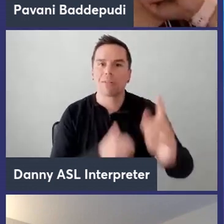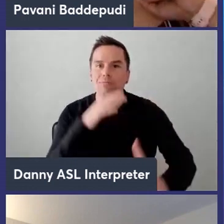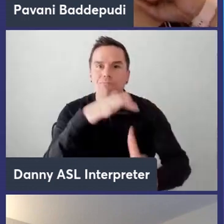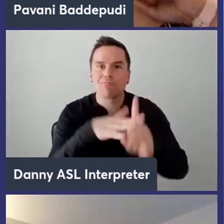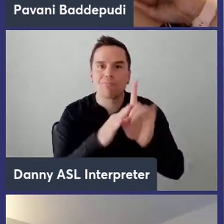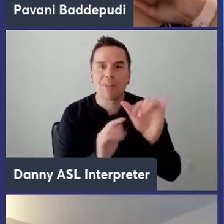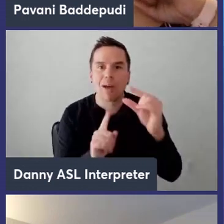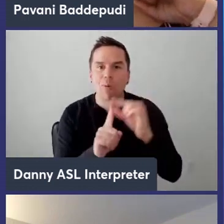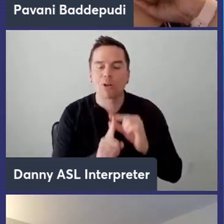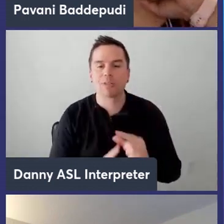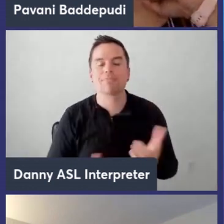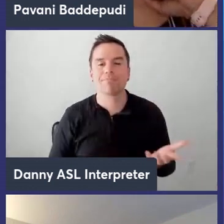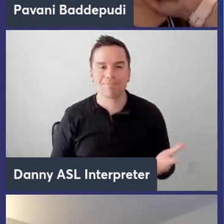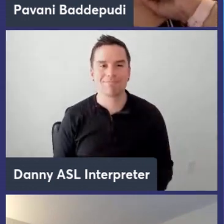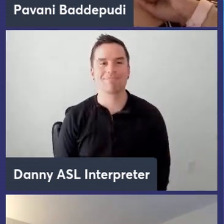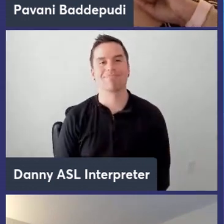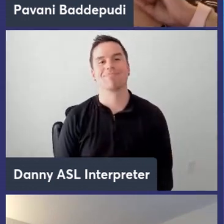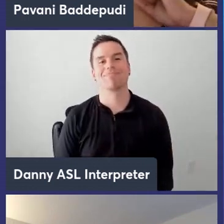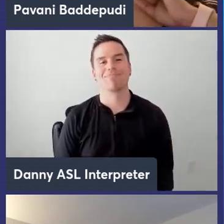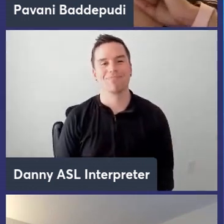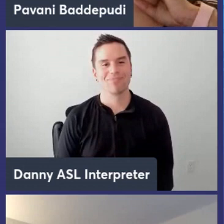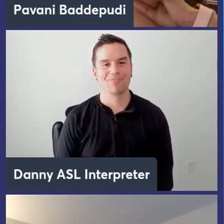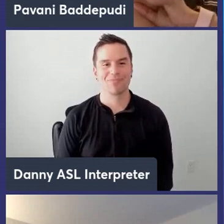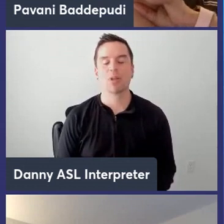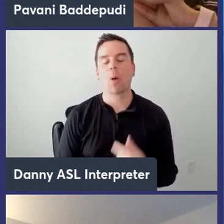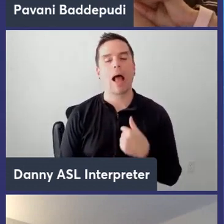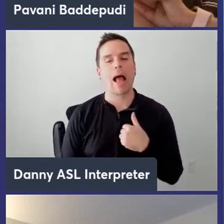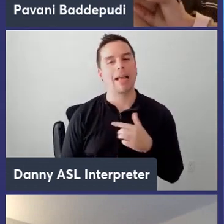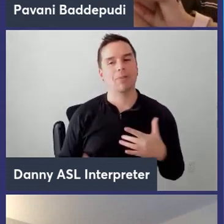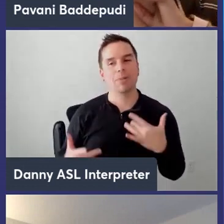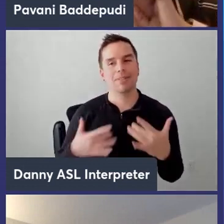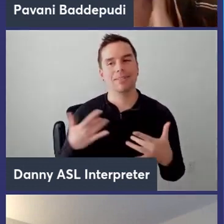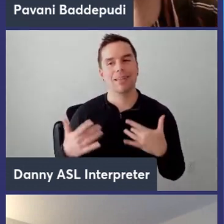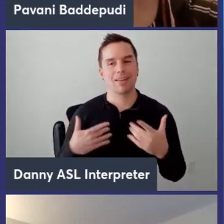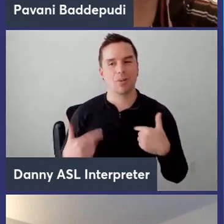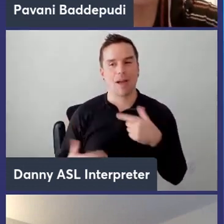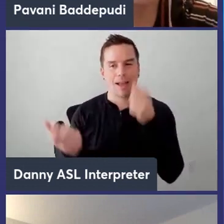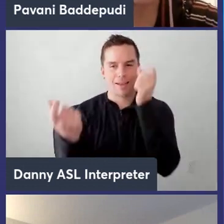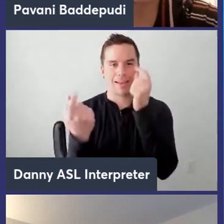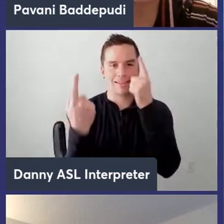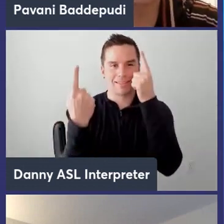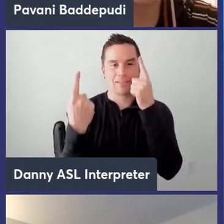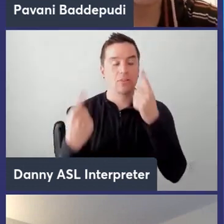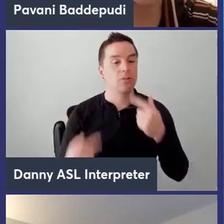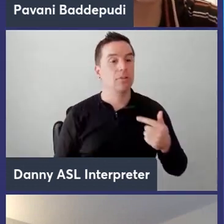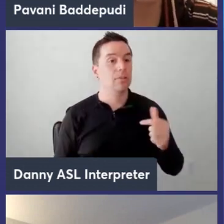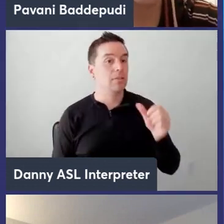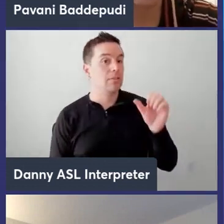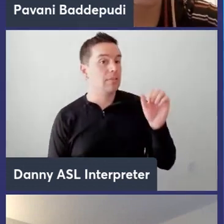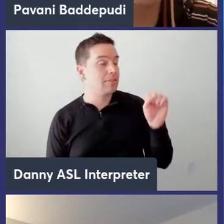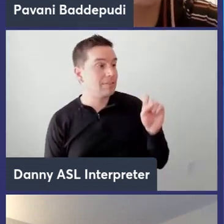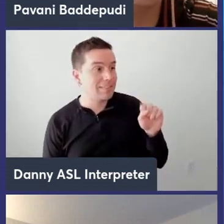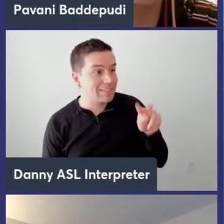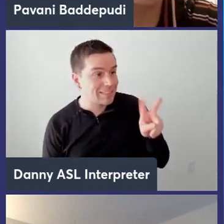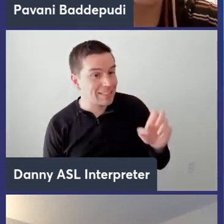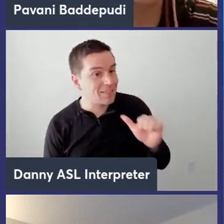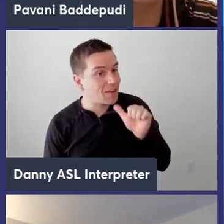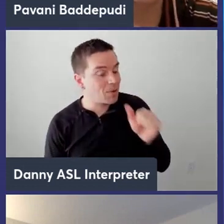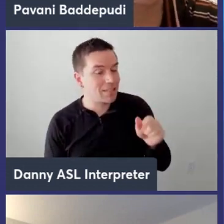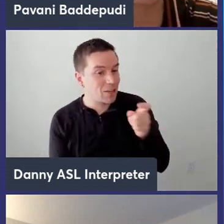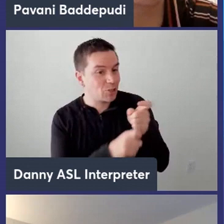I know. I get equally excited, so I can understand. I kind of wasn't joking, Steve, when I said this was going to be one of my